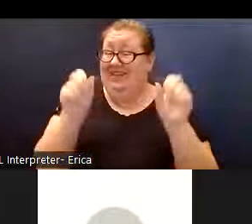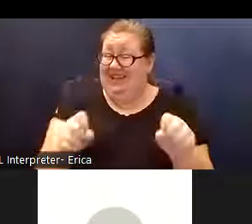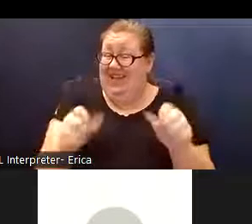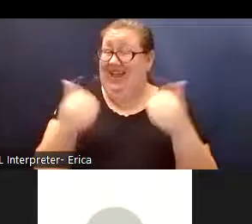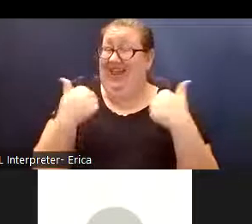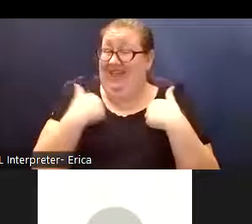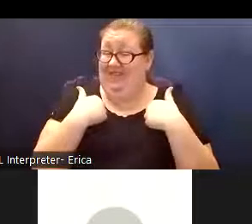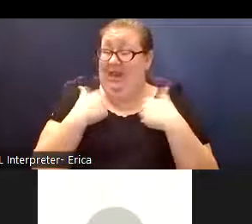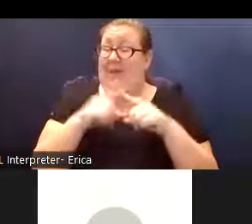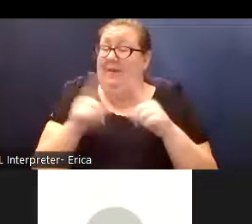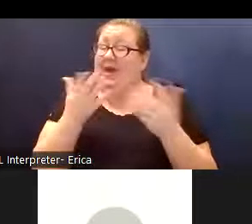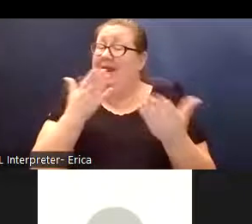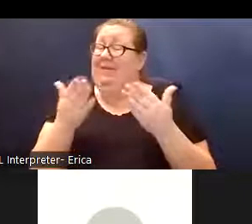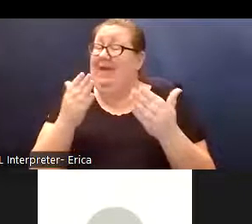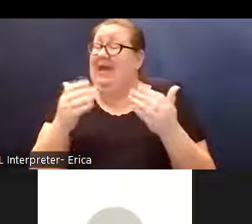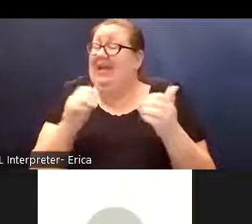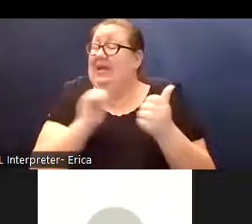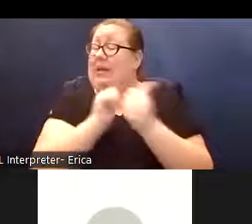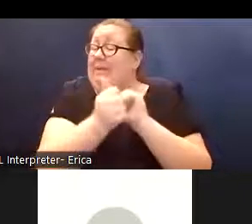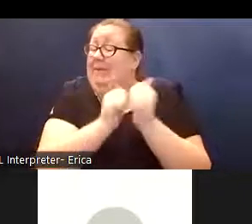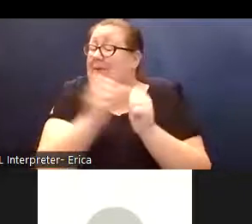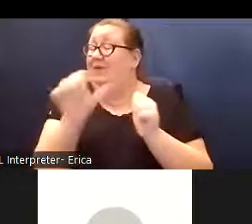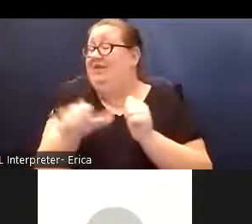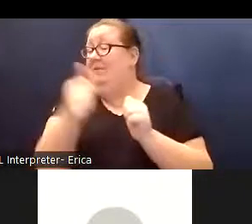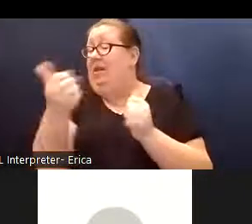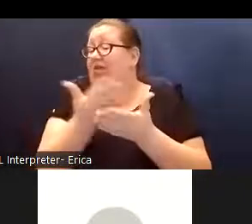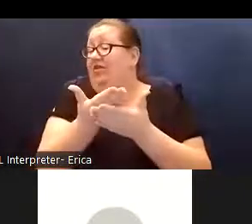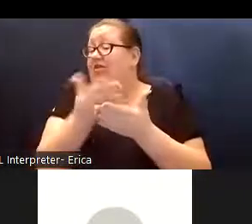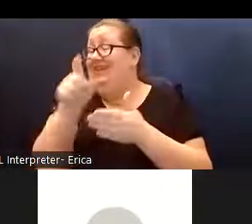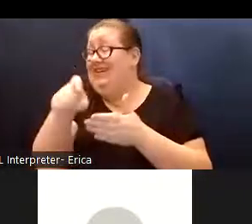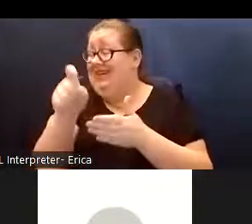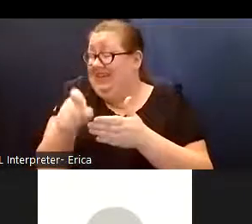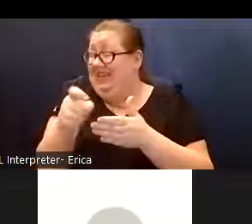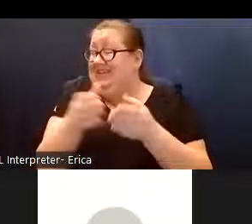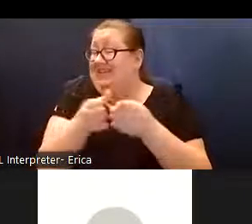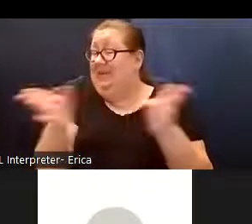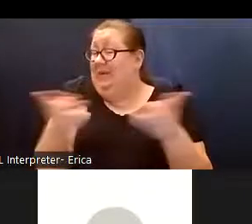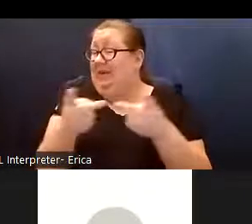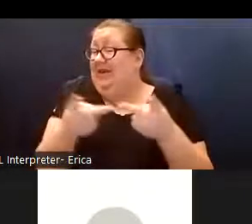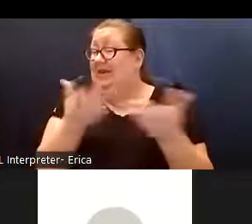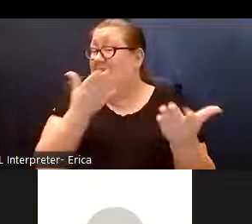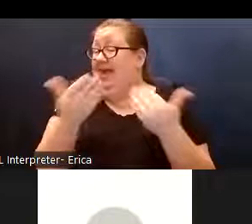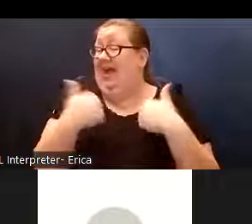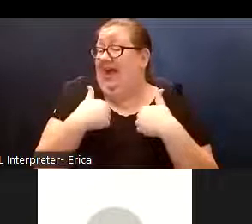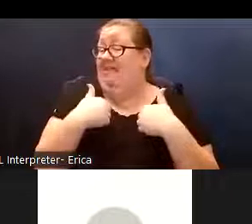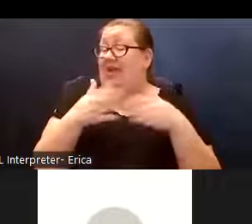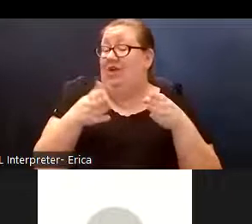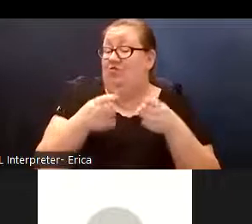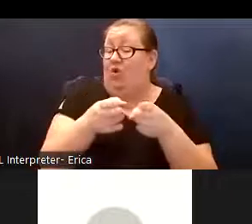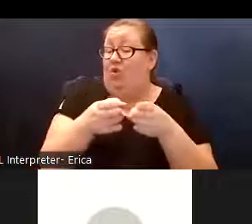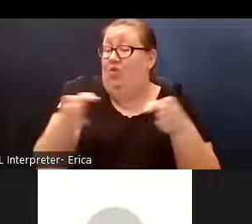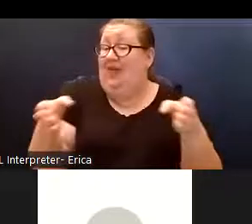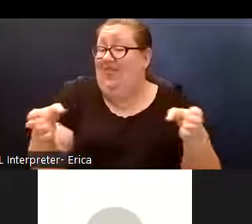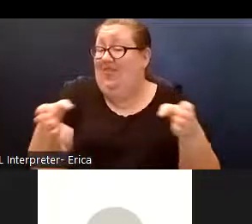may compete with some other needs that public sites have. It may compete with road width, it may compete with other uses